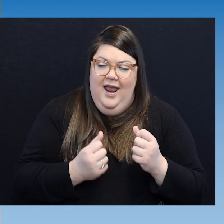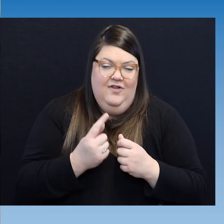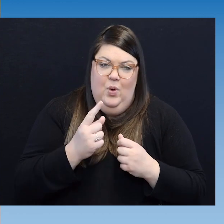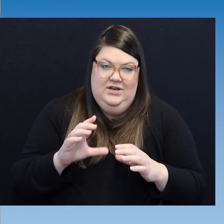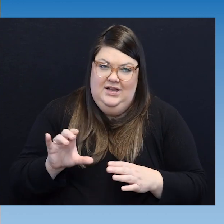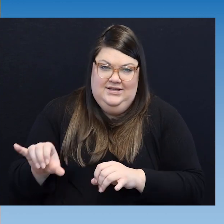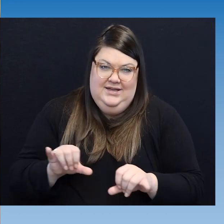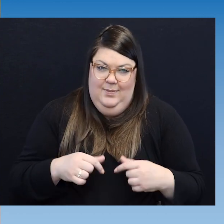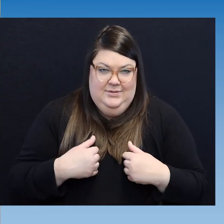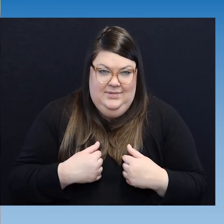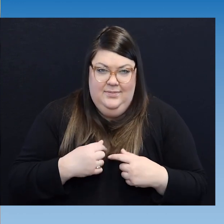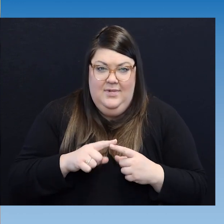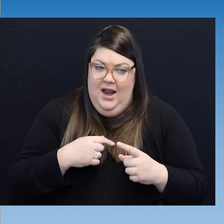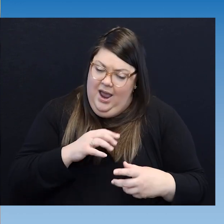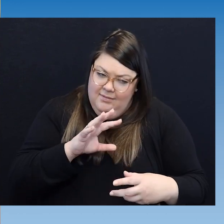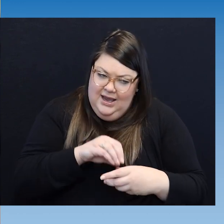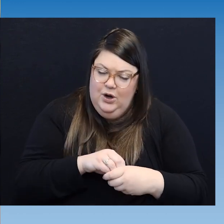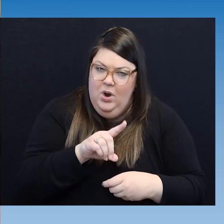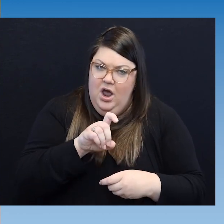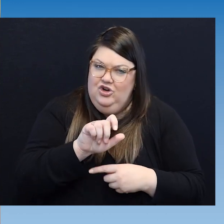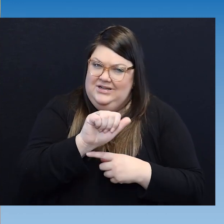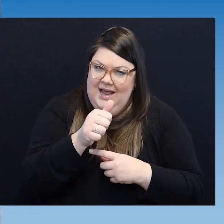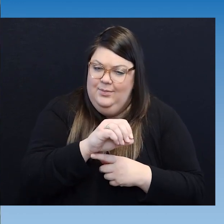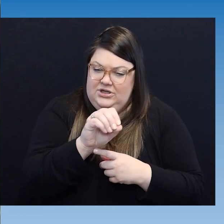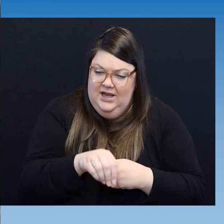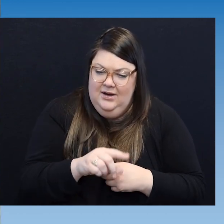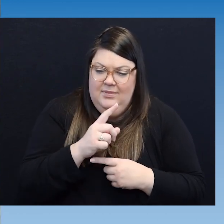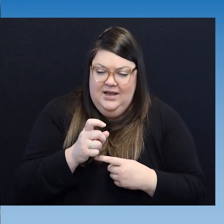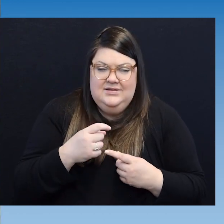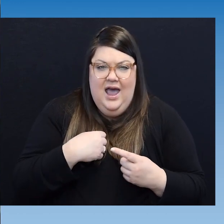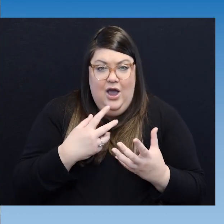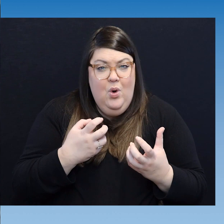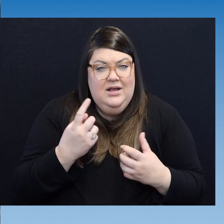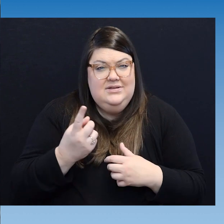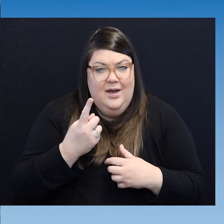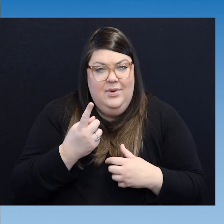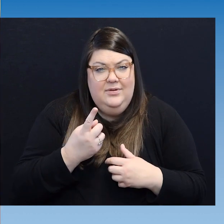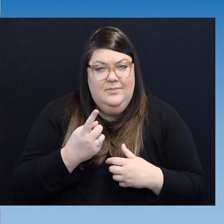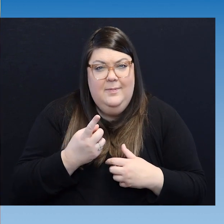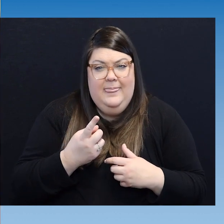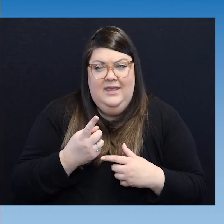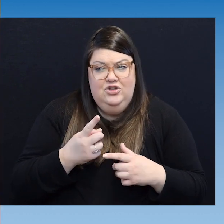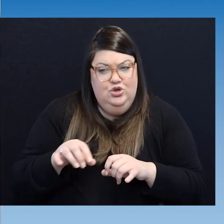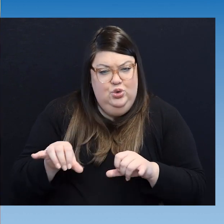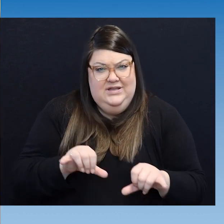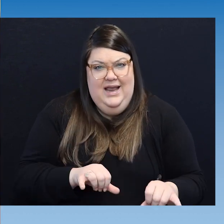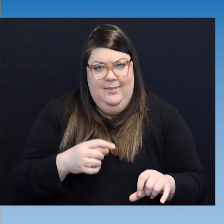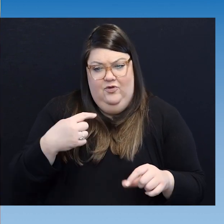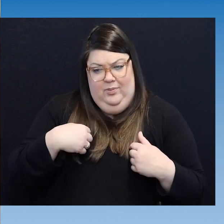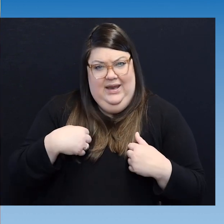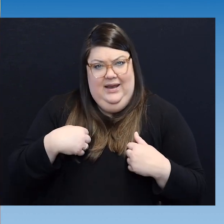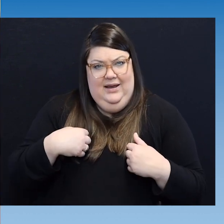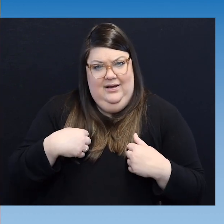way, but I'm in it 110%, because I want someone to be in it with me